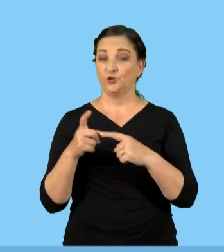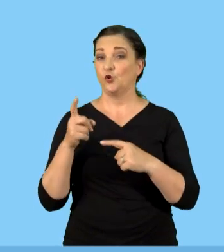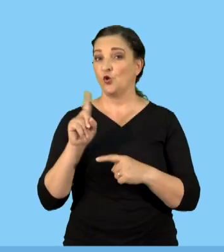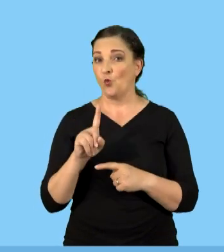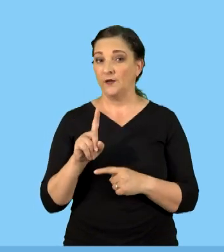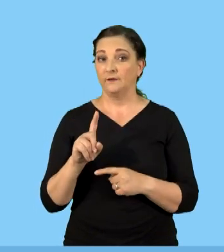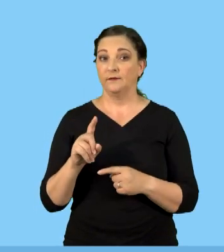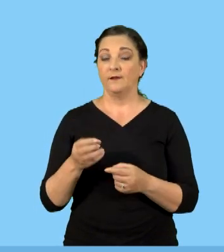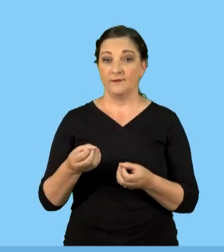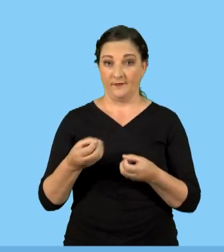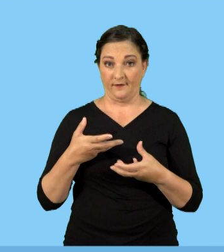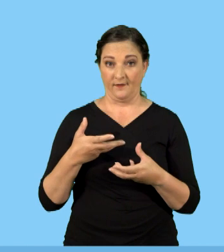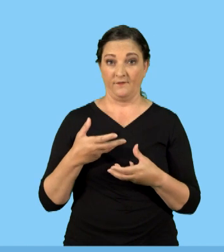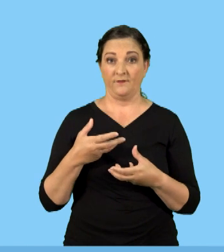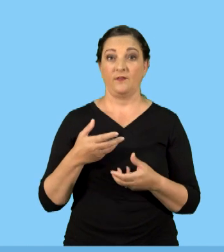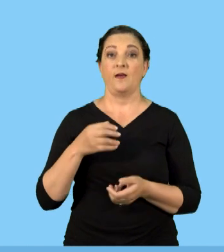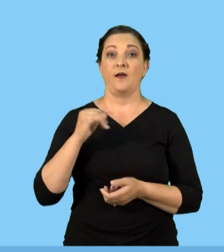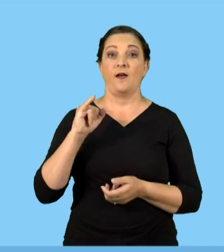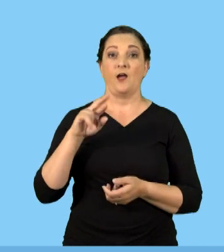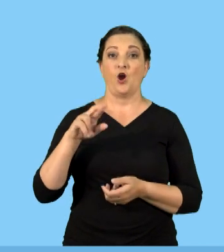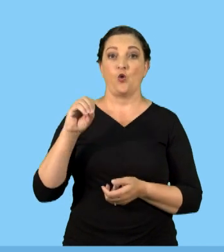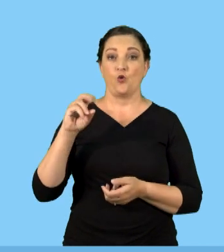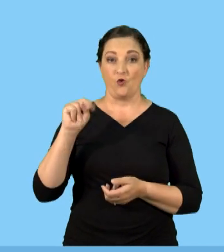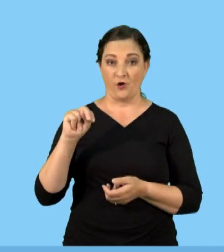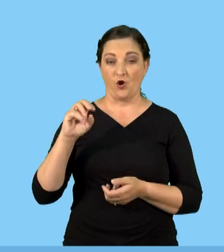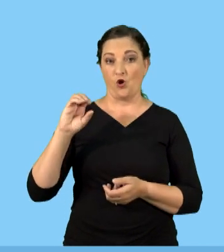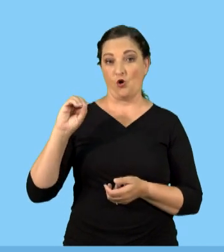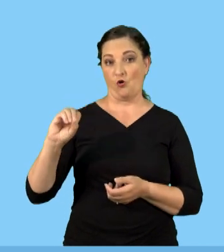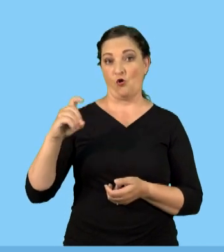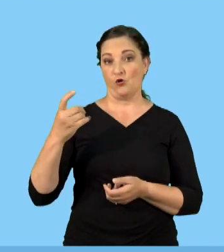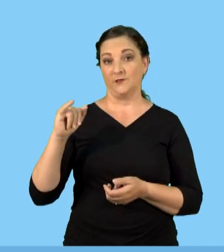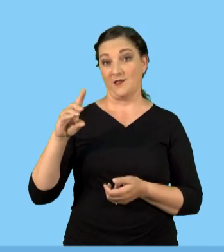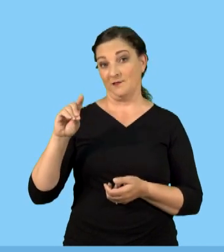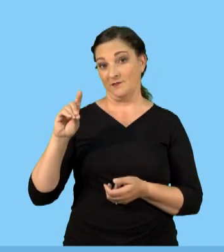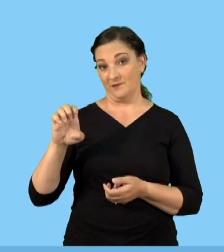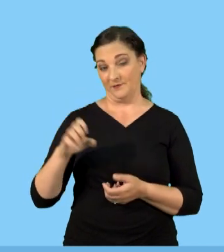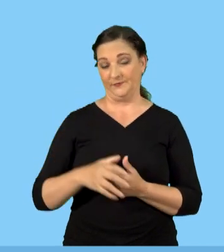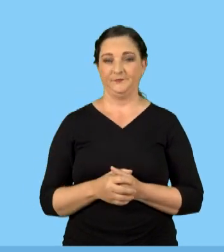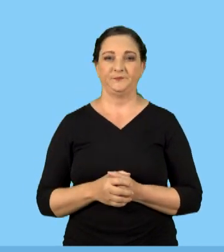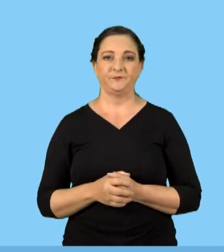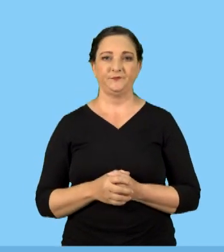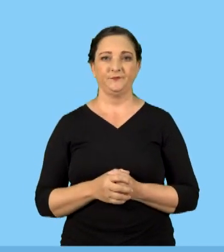will react together to form iron oxide.